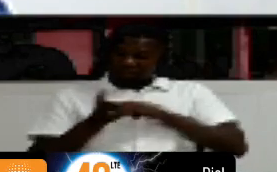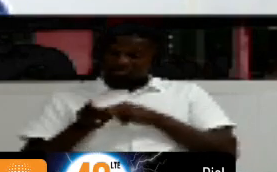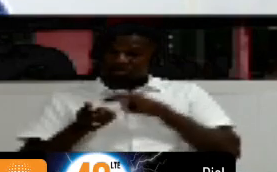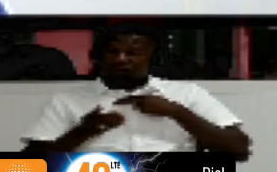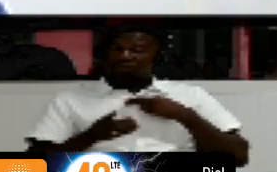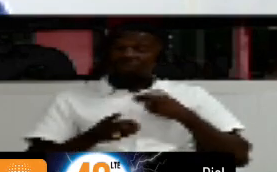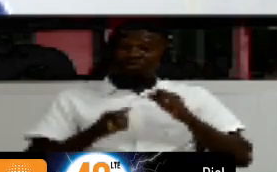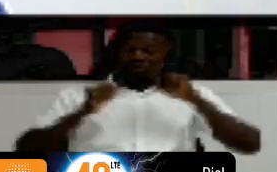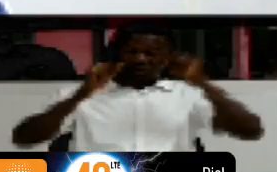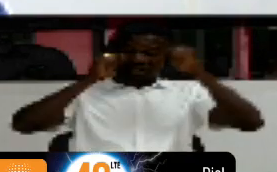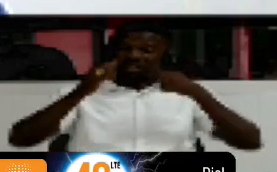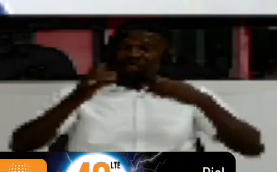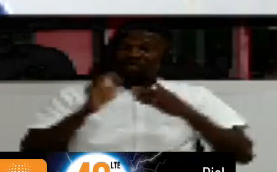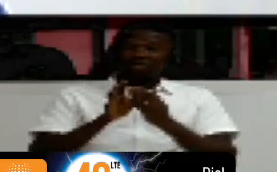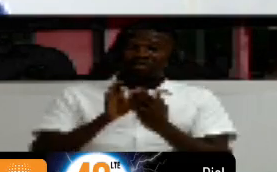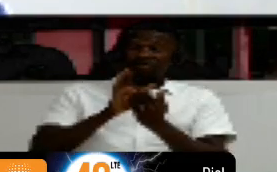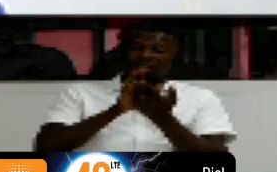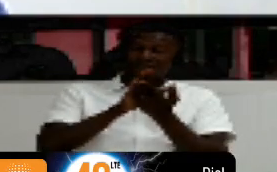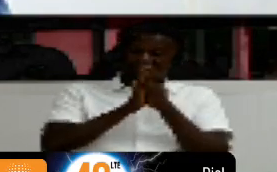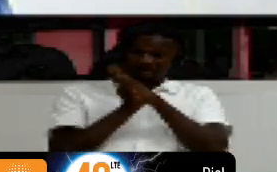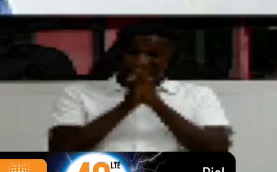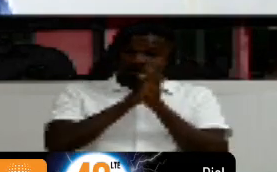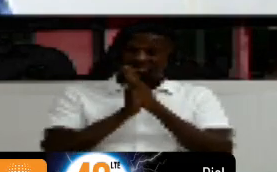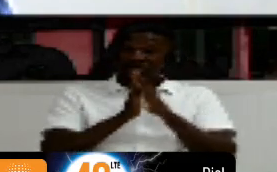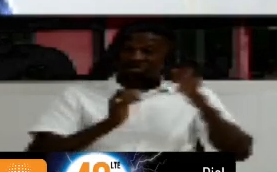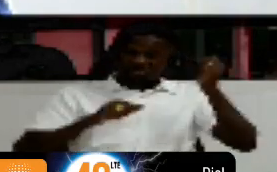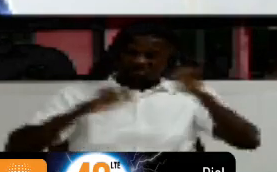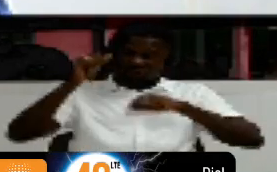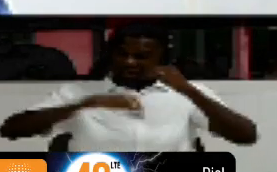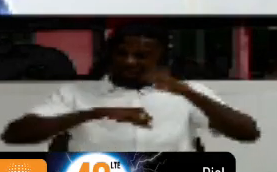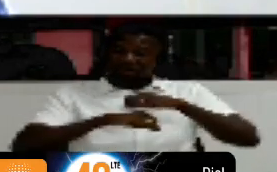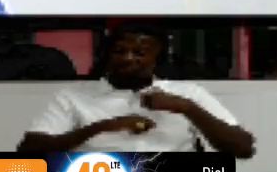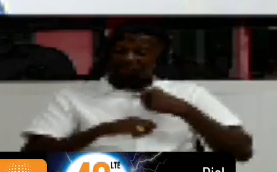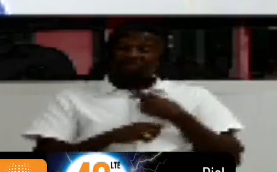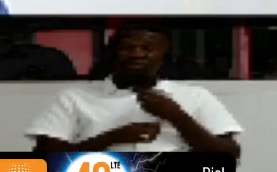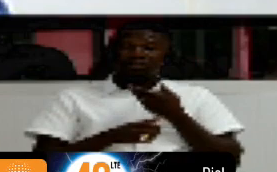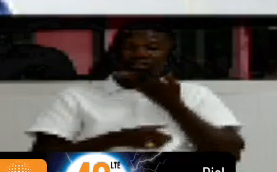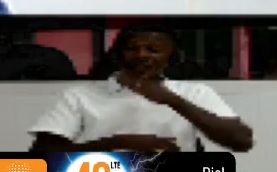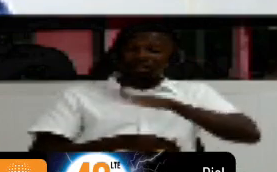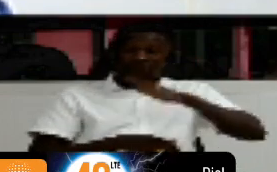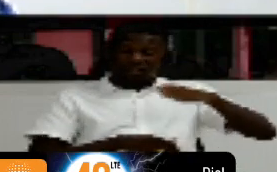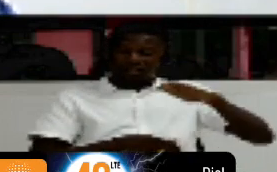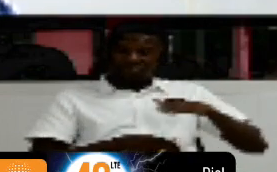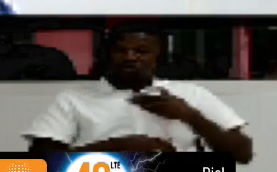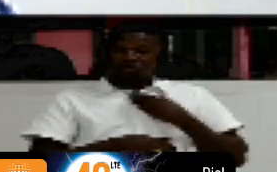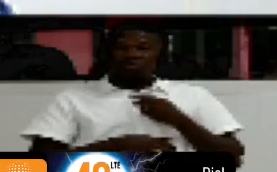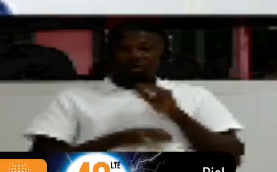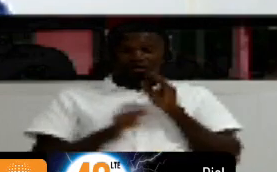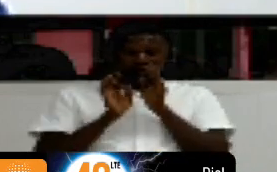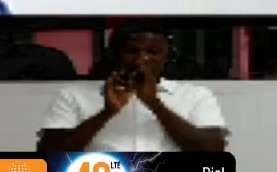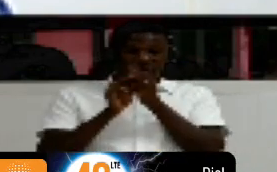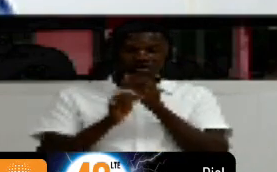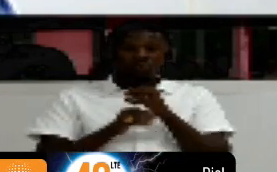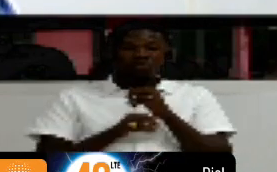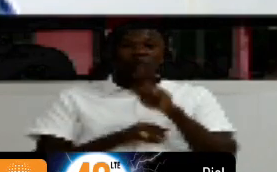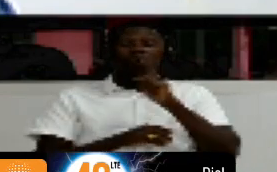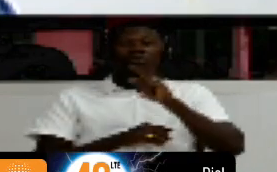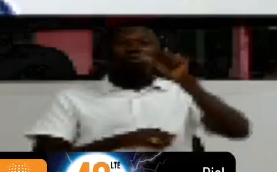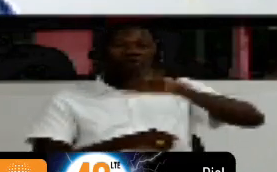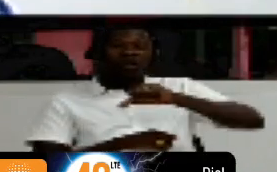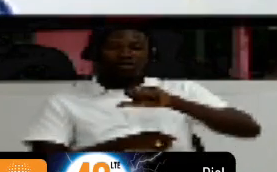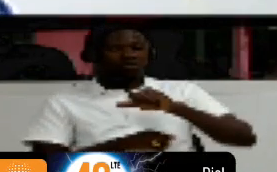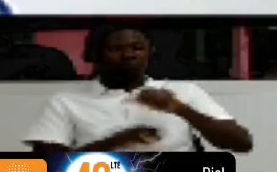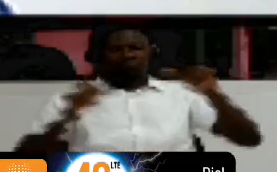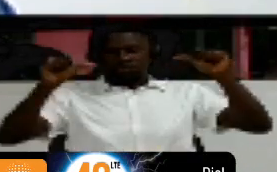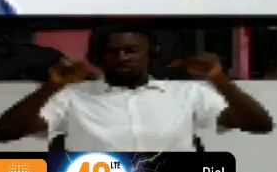brutality because as kids, we were taught that Lubon Bahut.